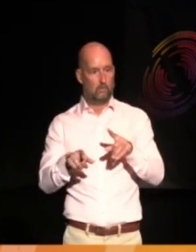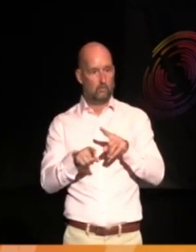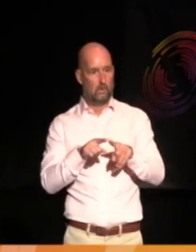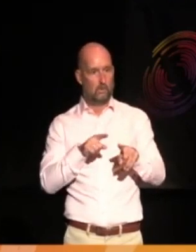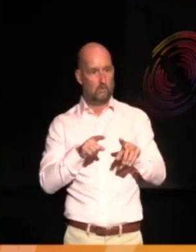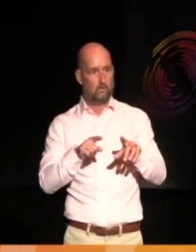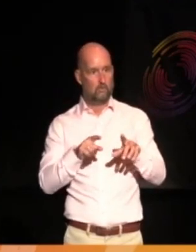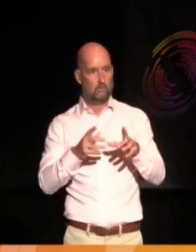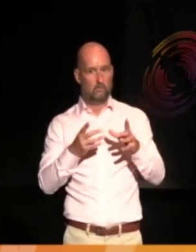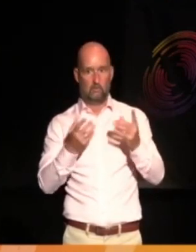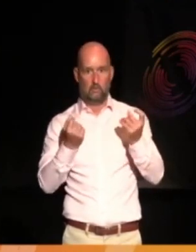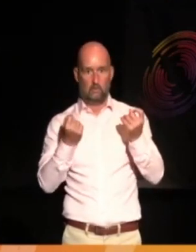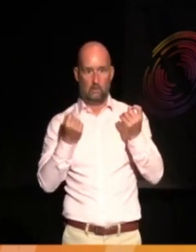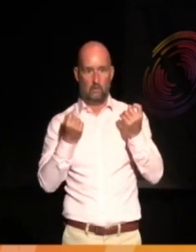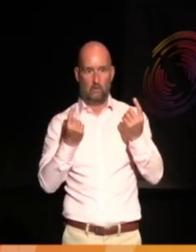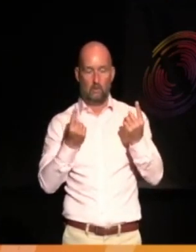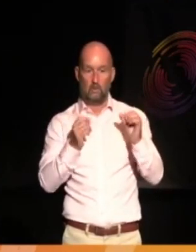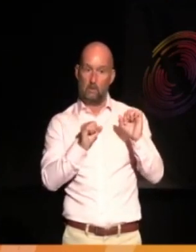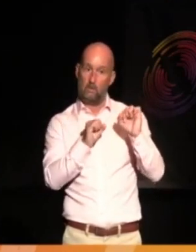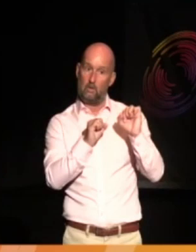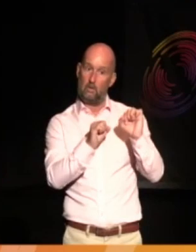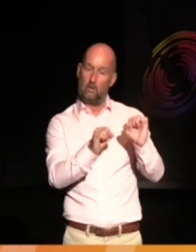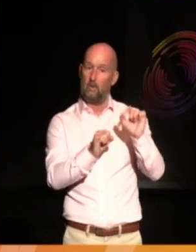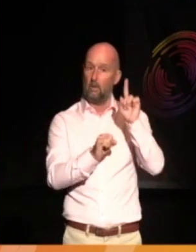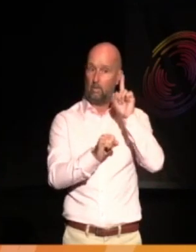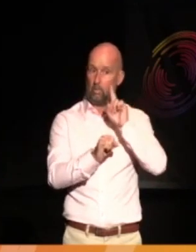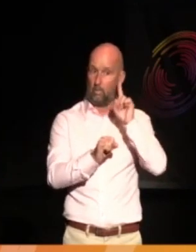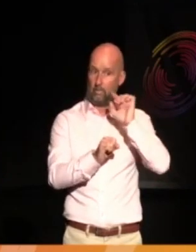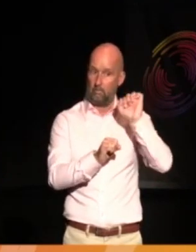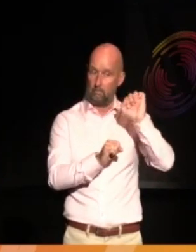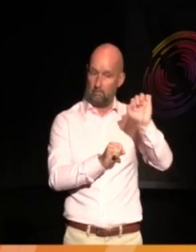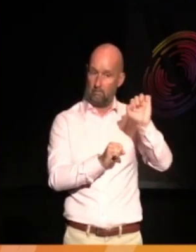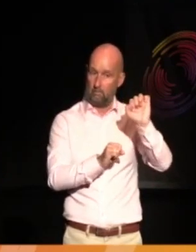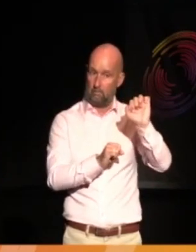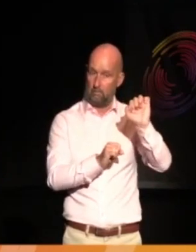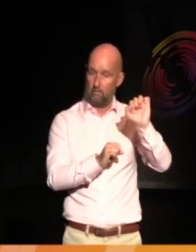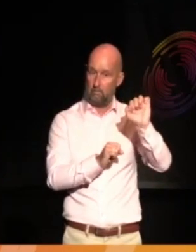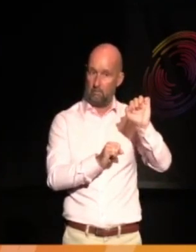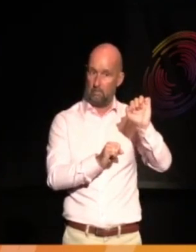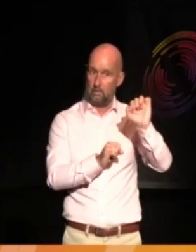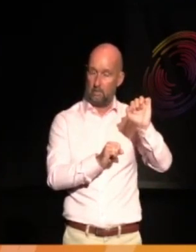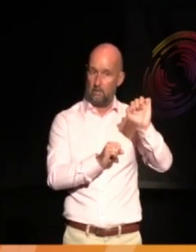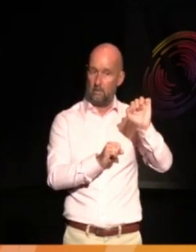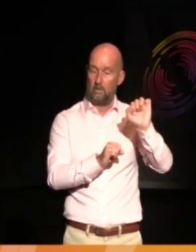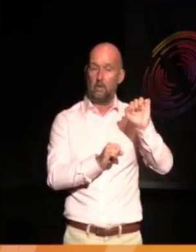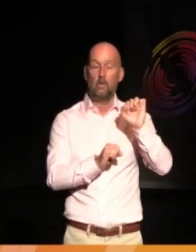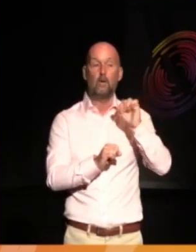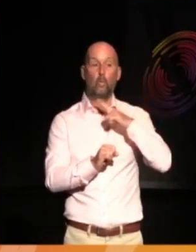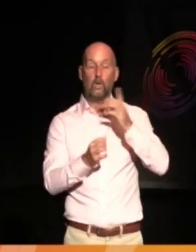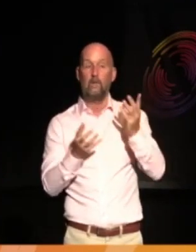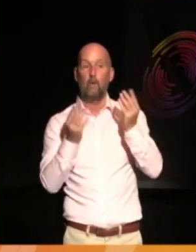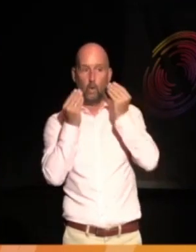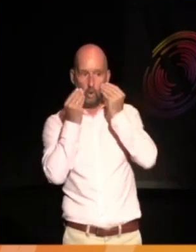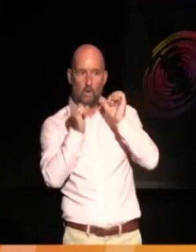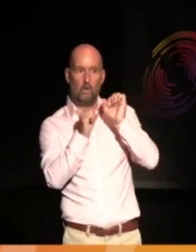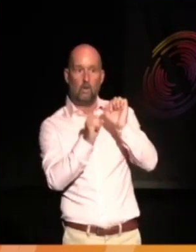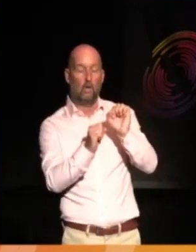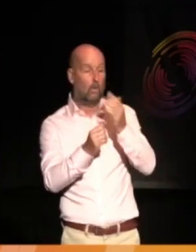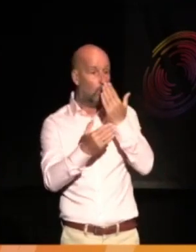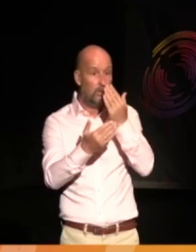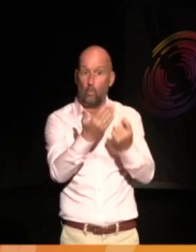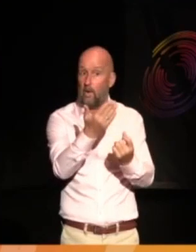that for her even to be able to know that her voice was heard by us, whatever happens, and who